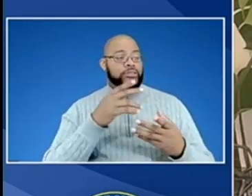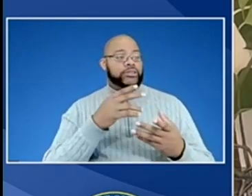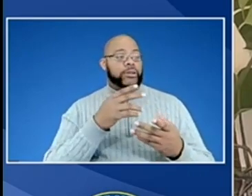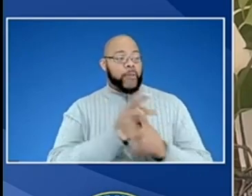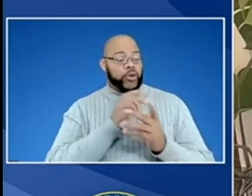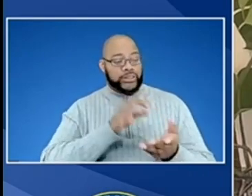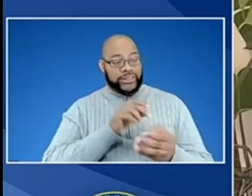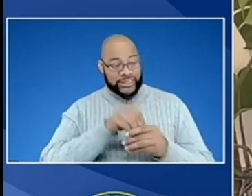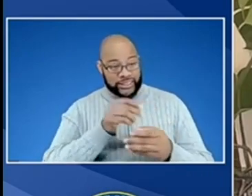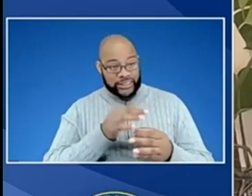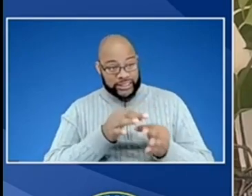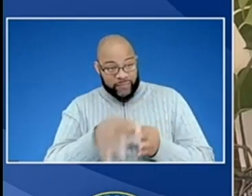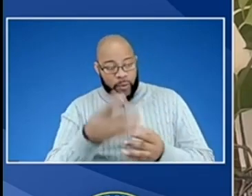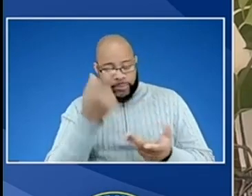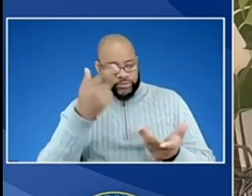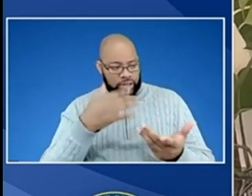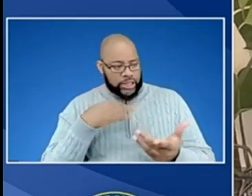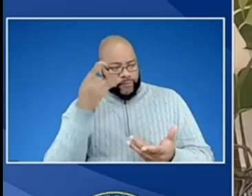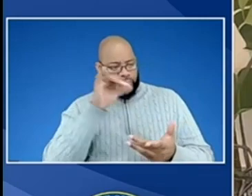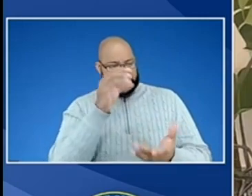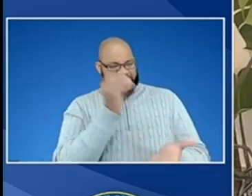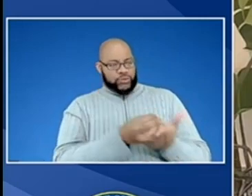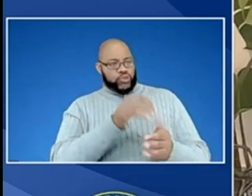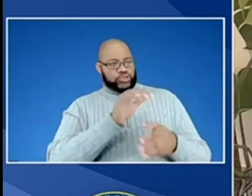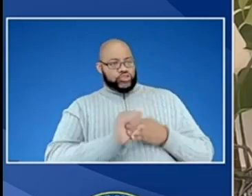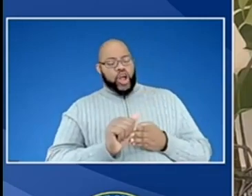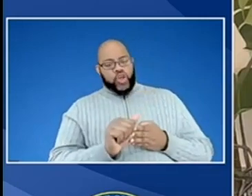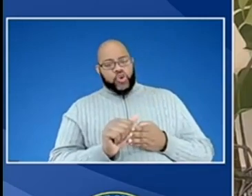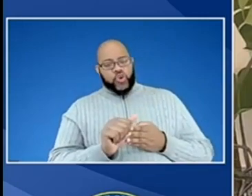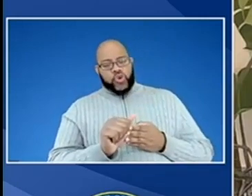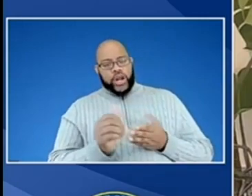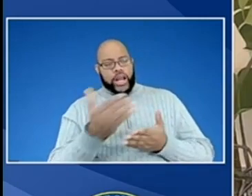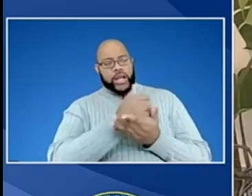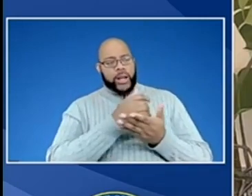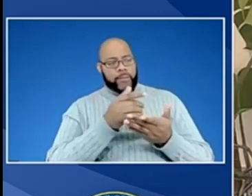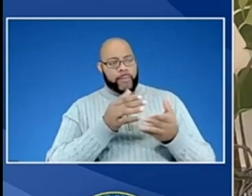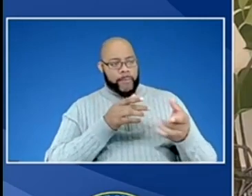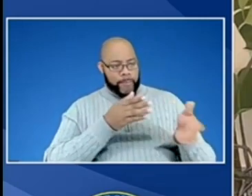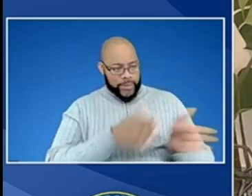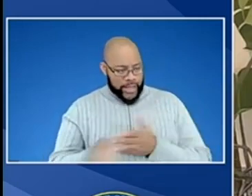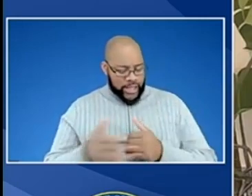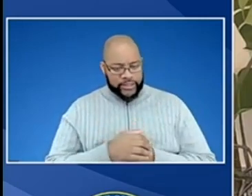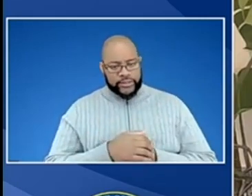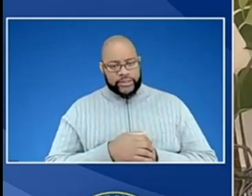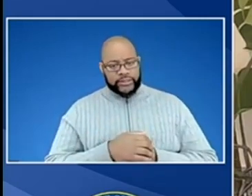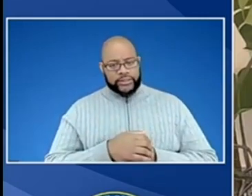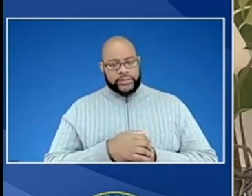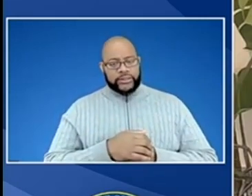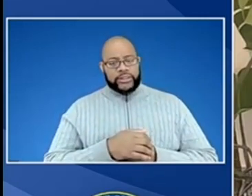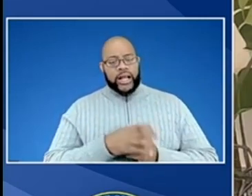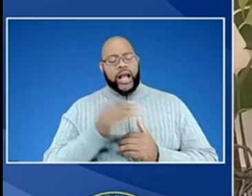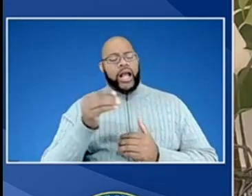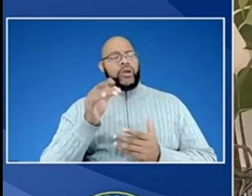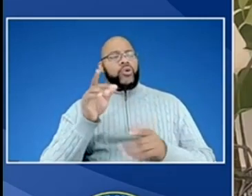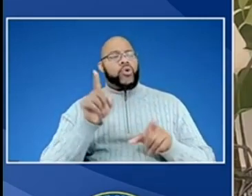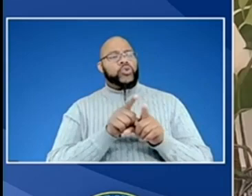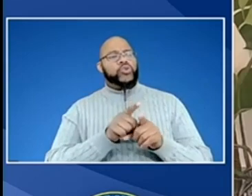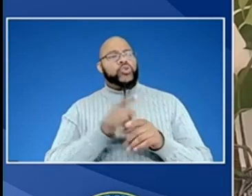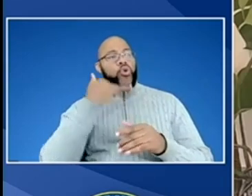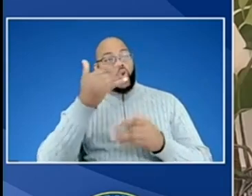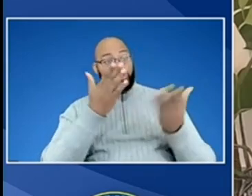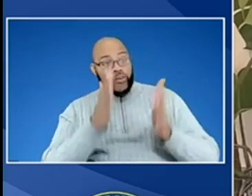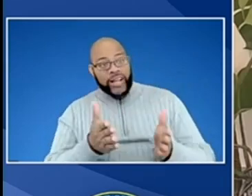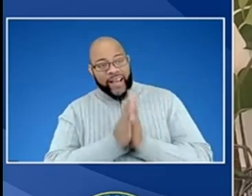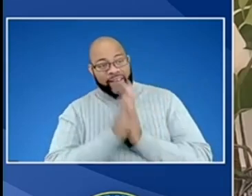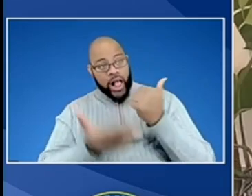default despite being eligible for a $0 income-driven repayment plan, and despite calling their servicers asking for